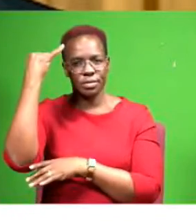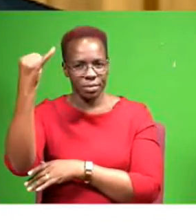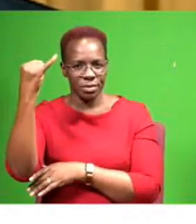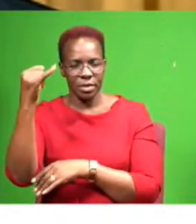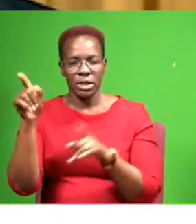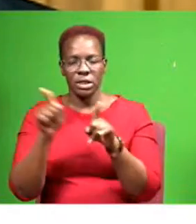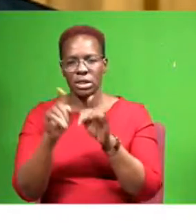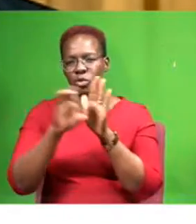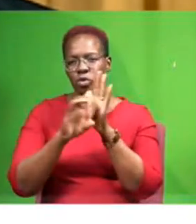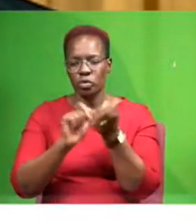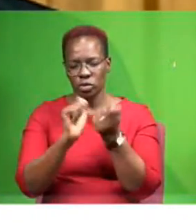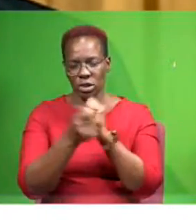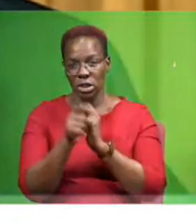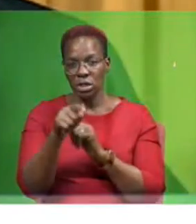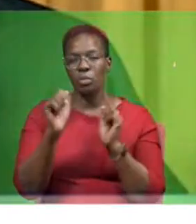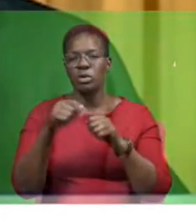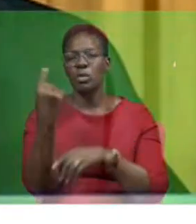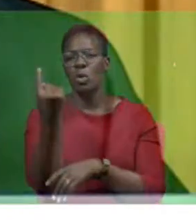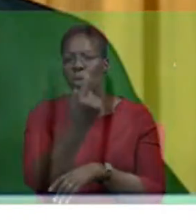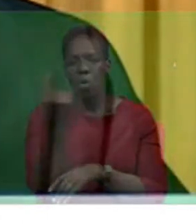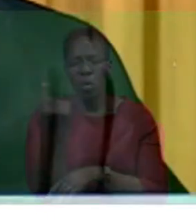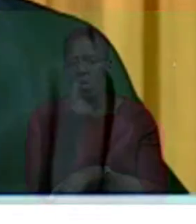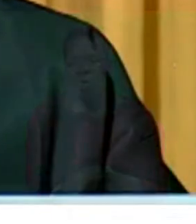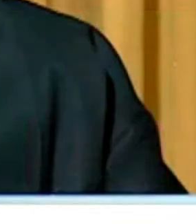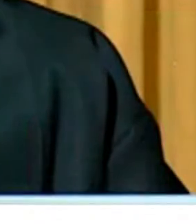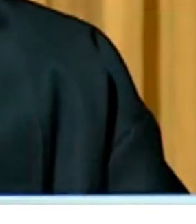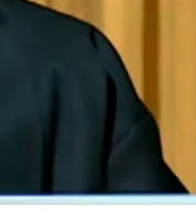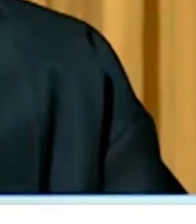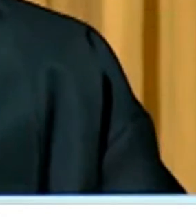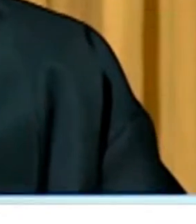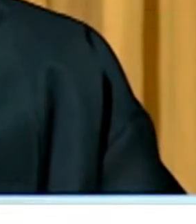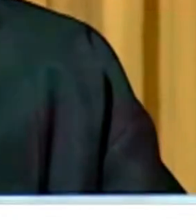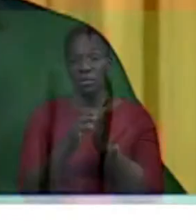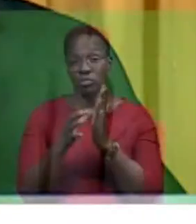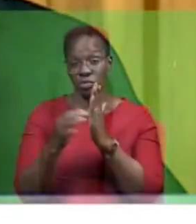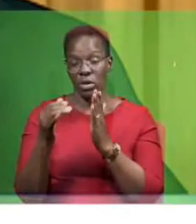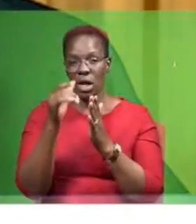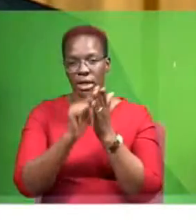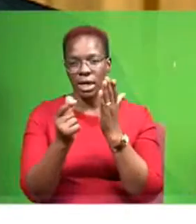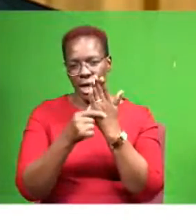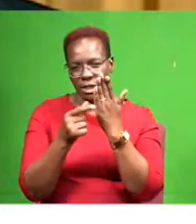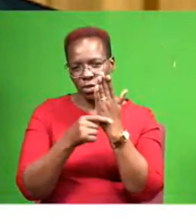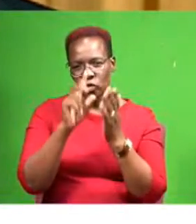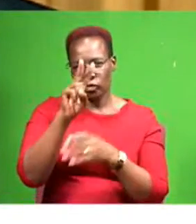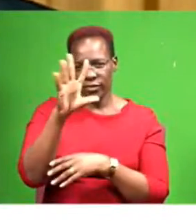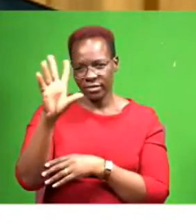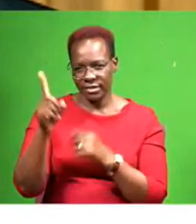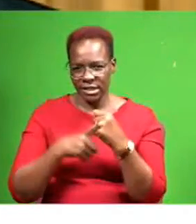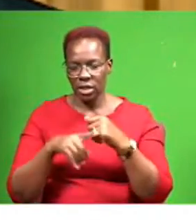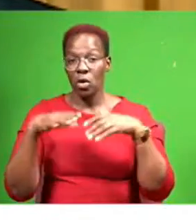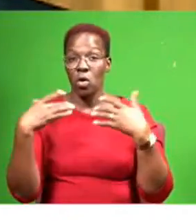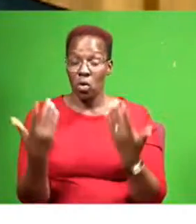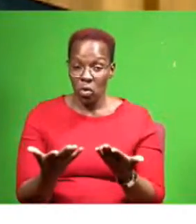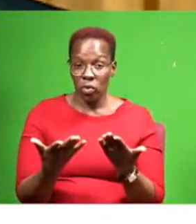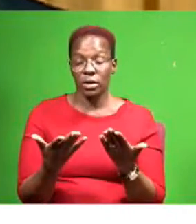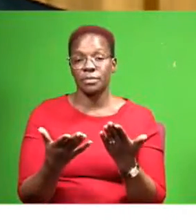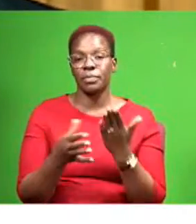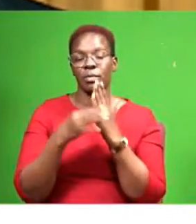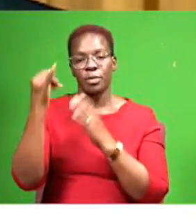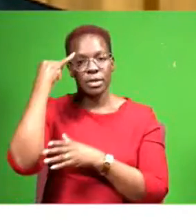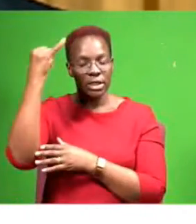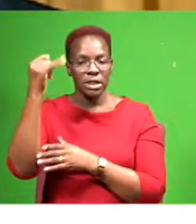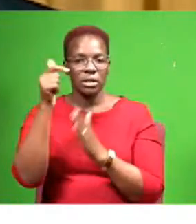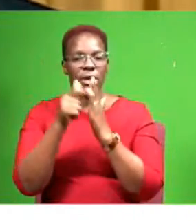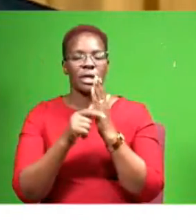and that a constitutional amendment can only be made through a parliamentary initiative under Article 256 or through a popular initiative